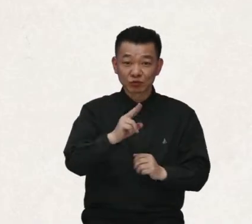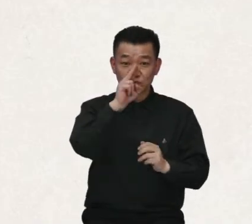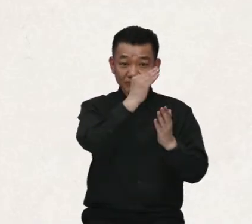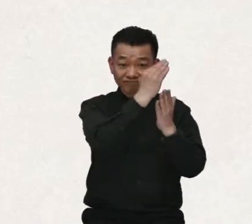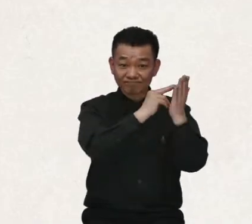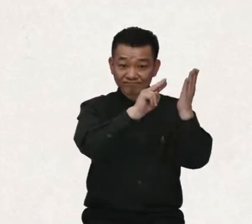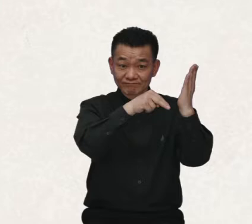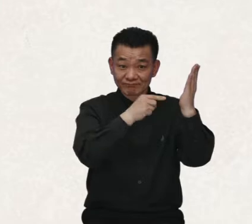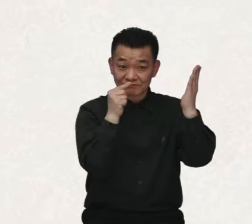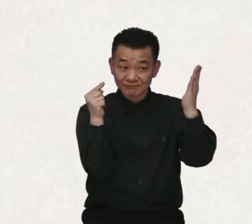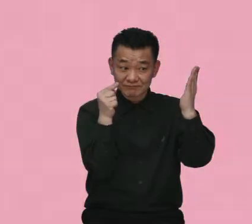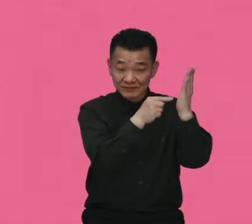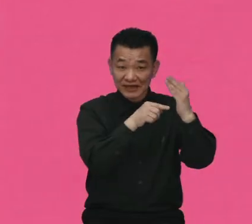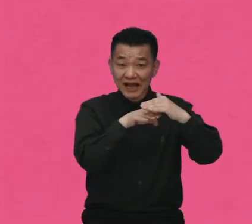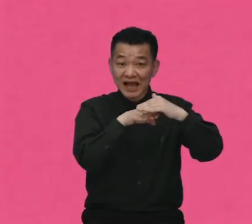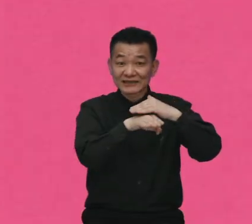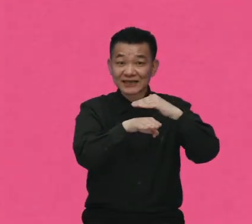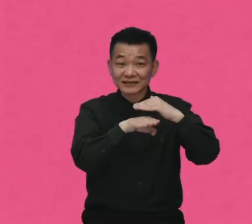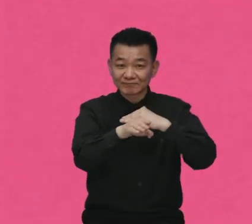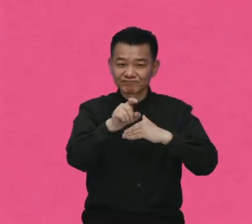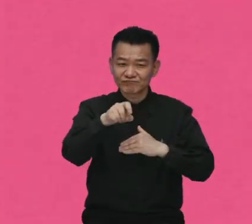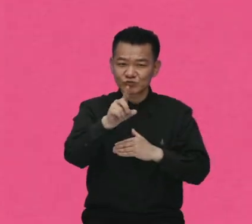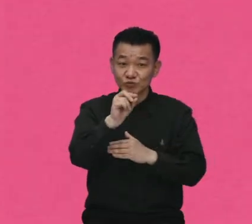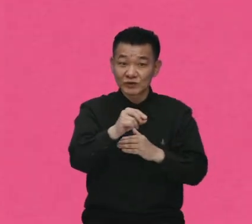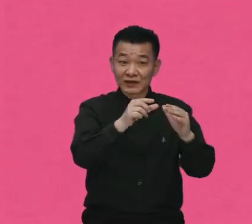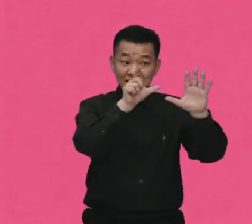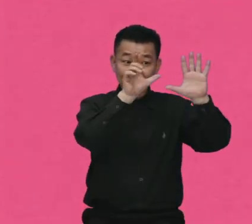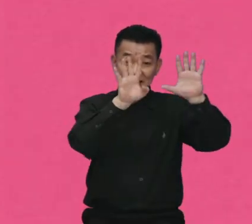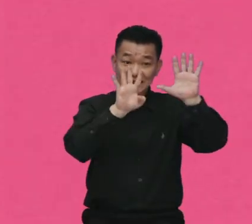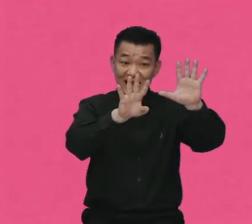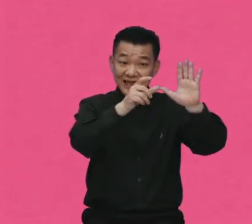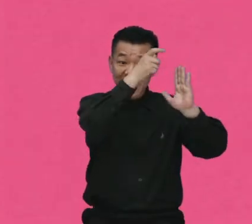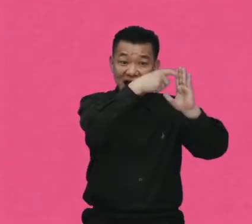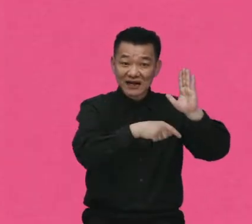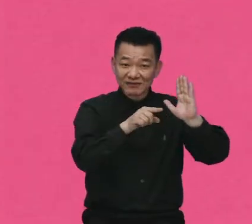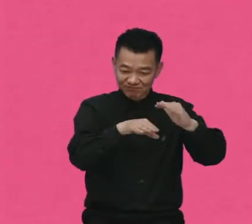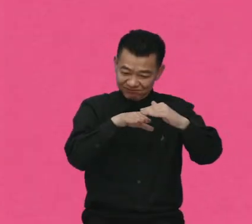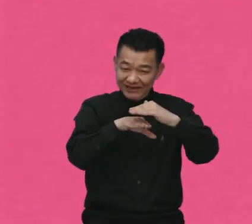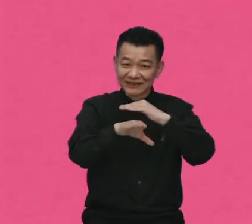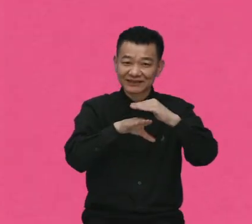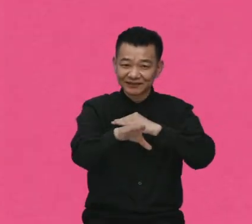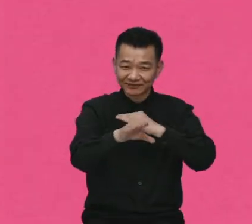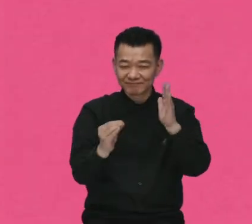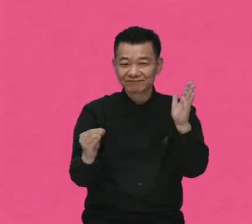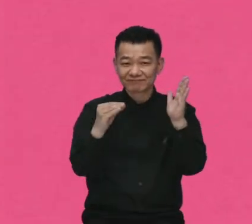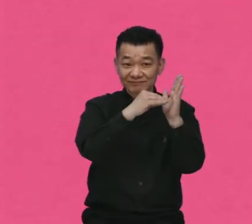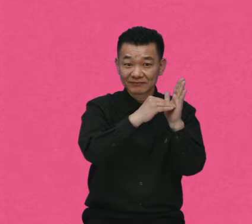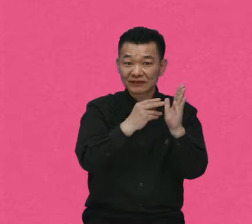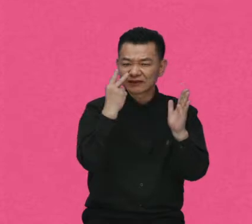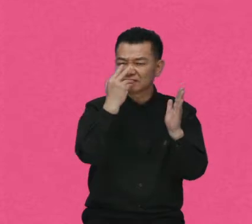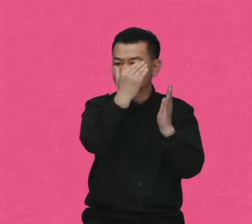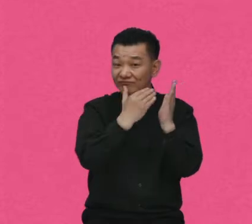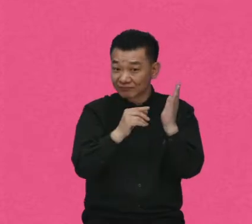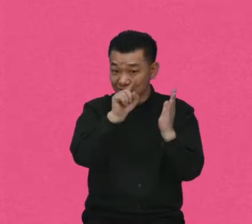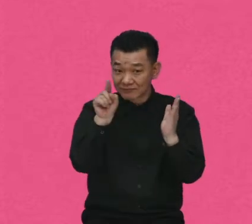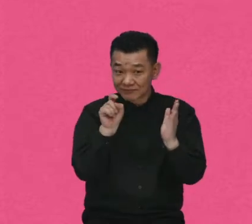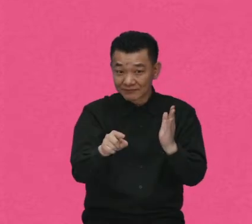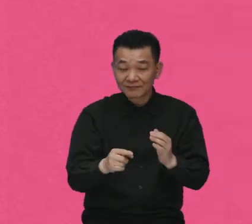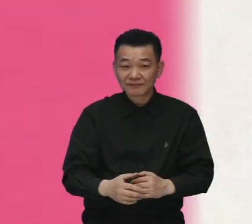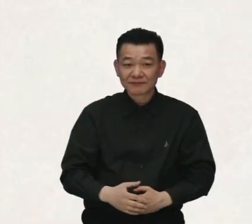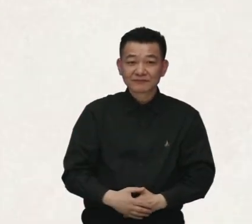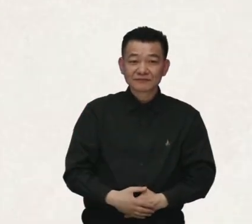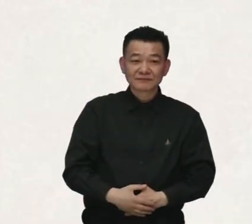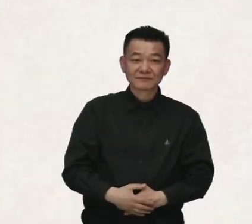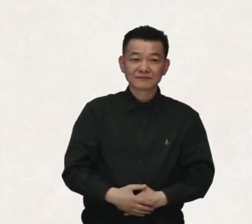In the UN CRPD, Article 9 guarantees the accessibility of persons with disabilities. Shall we take a closer